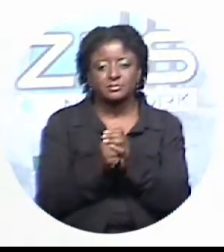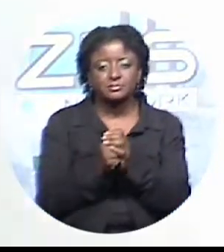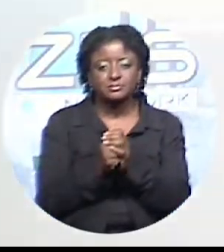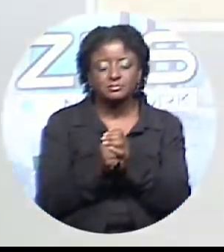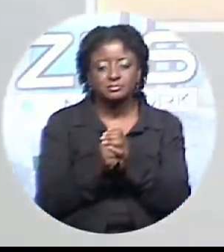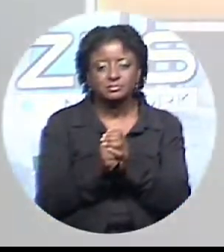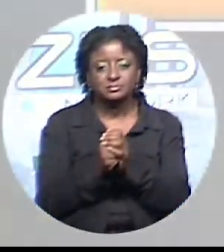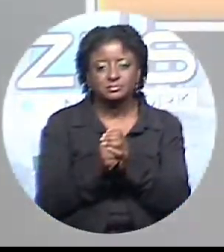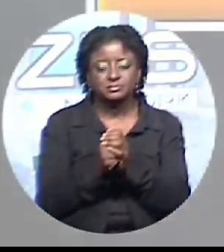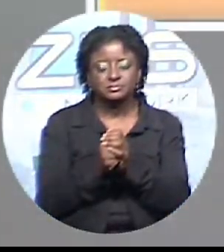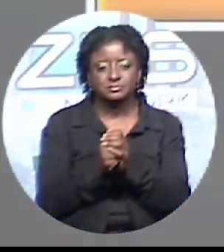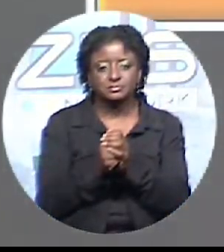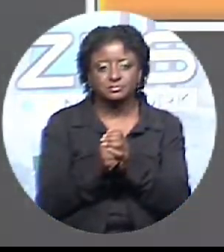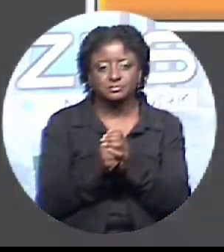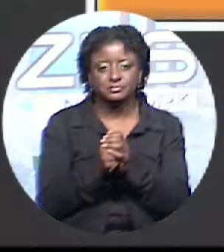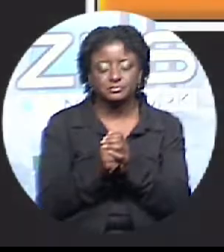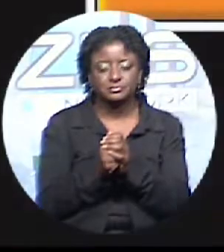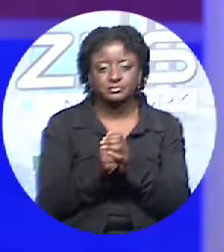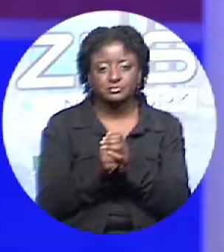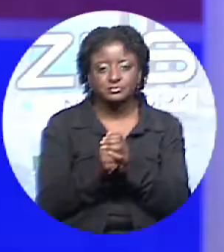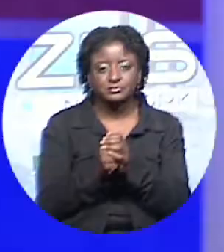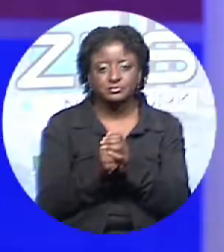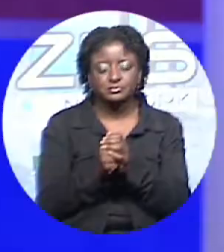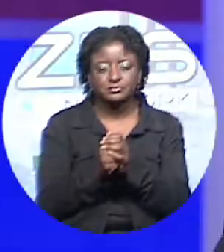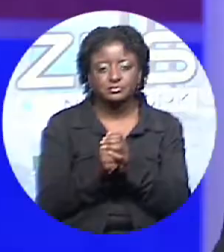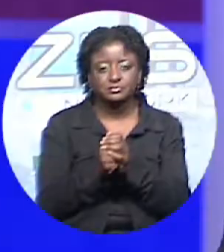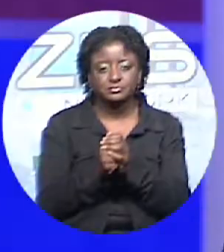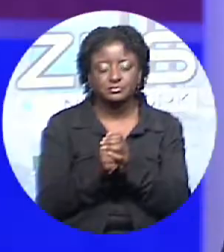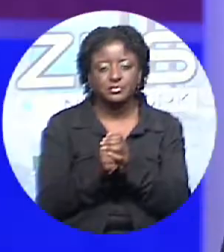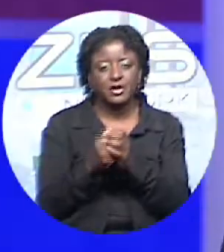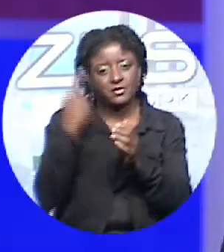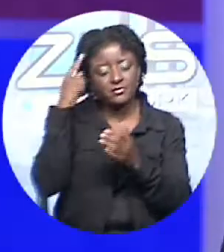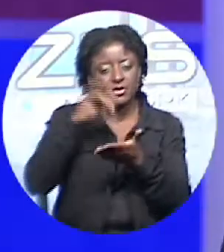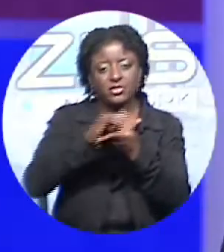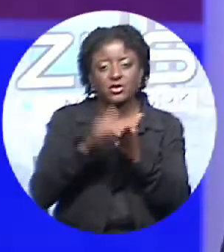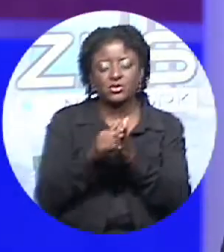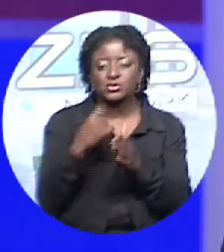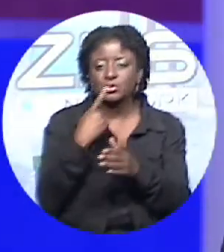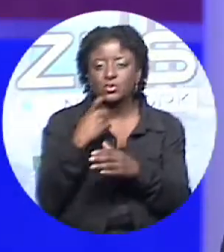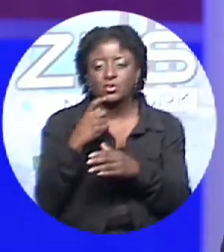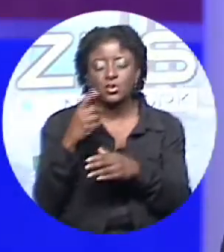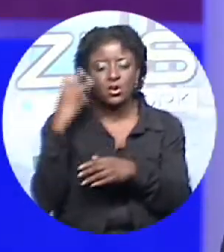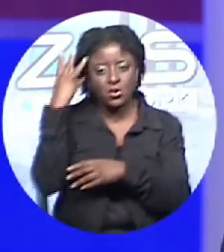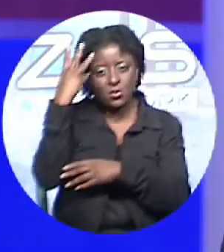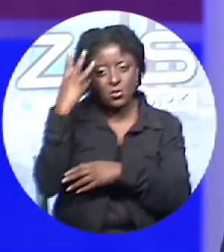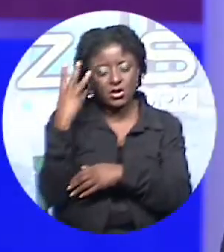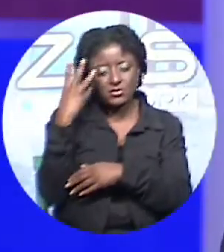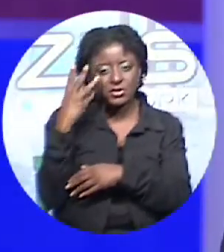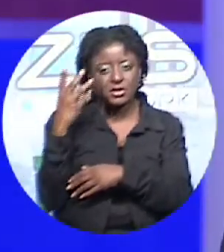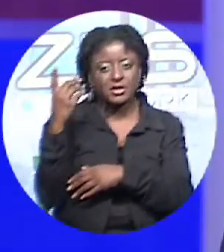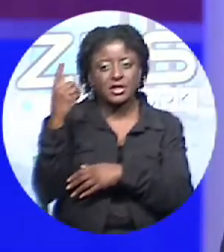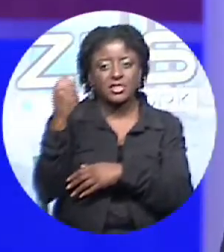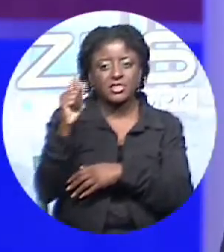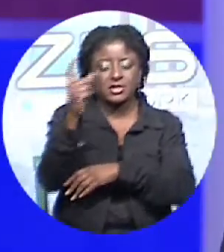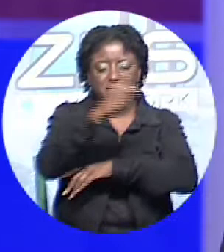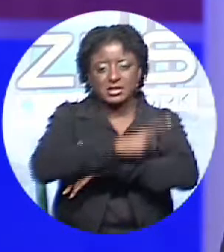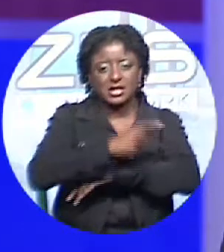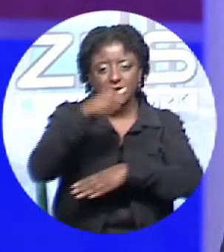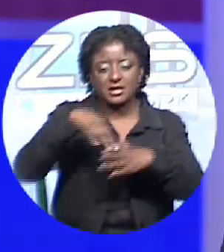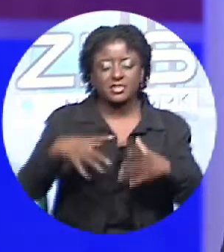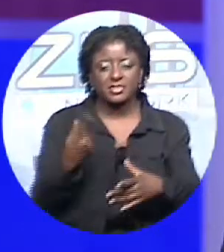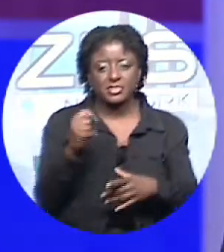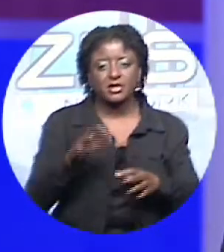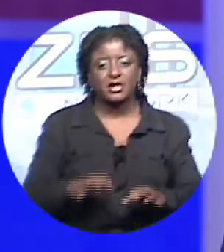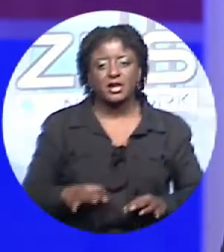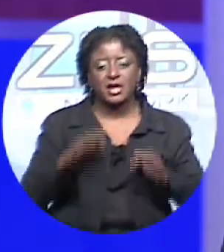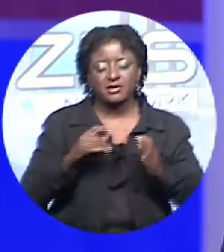For ZNS Total Sports, I'm Charles Fisher. Now, for those of you wondering, the Day in the Life of program, that is being